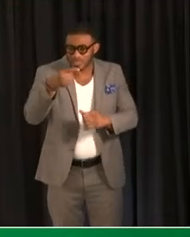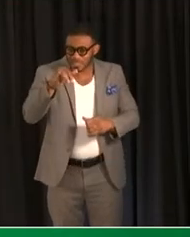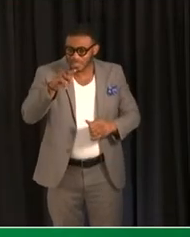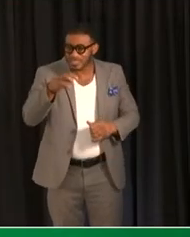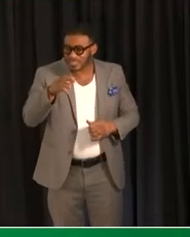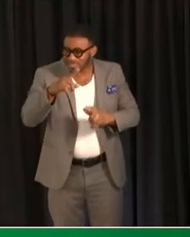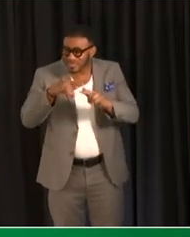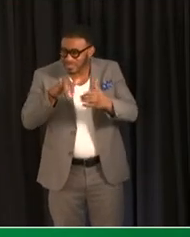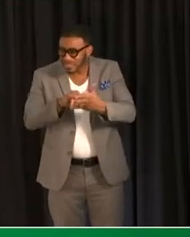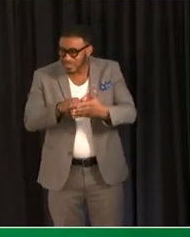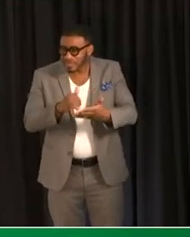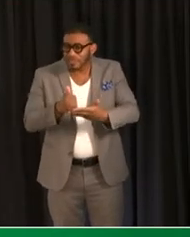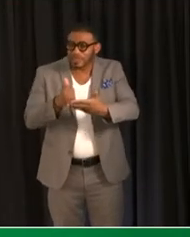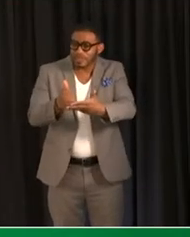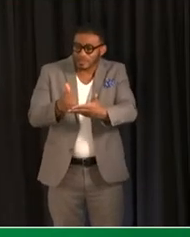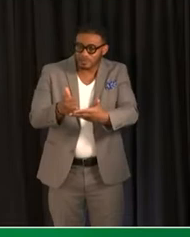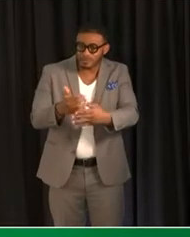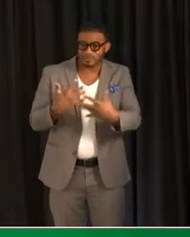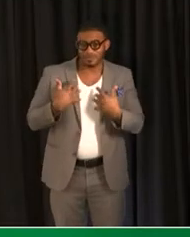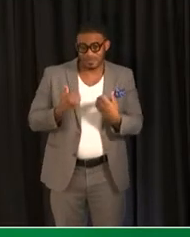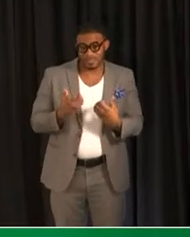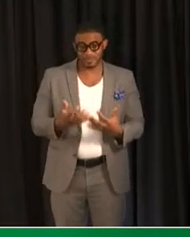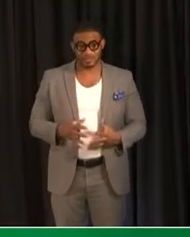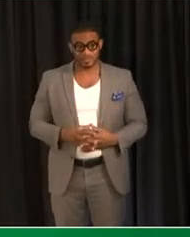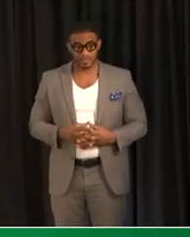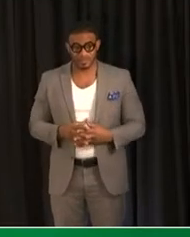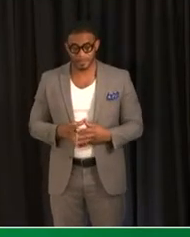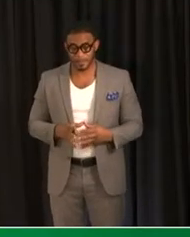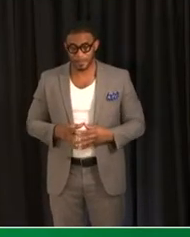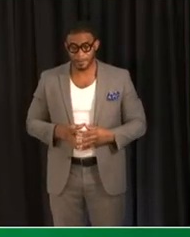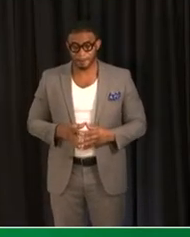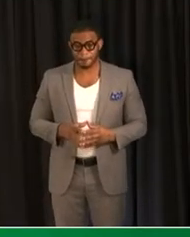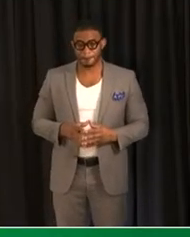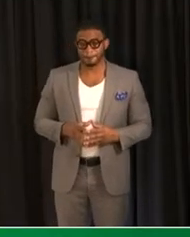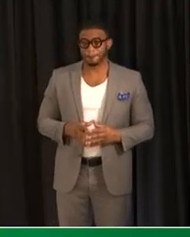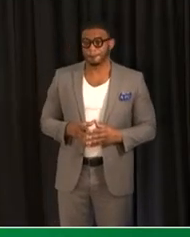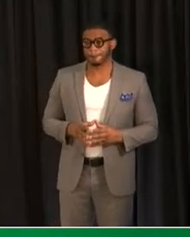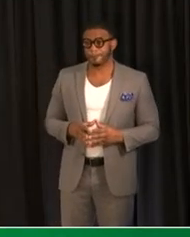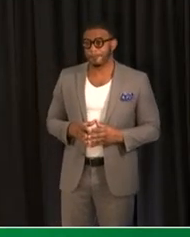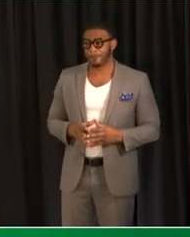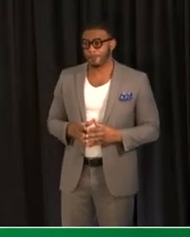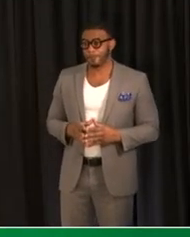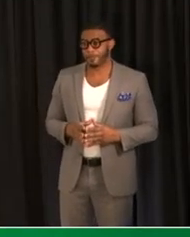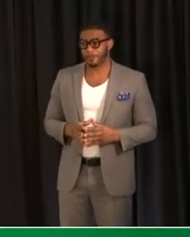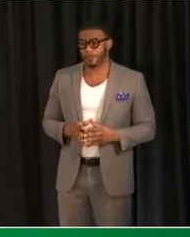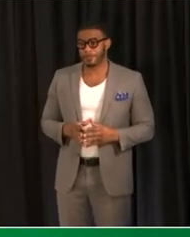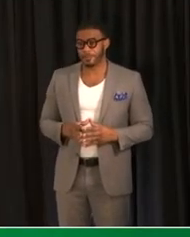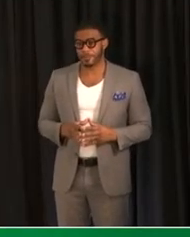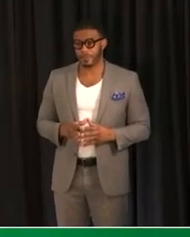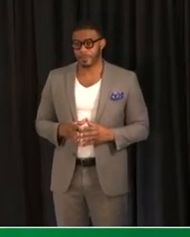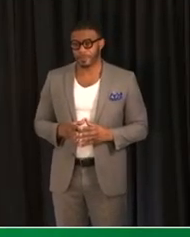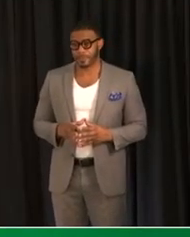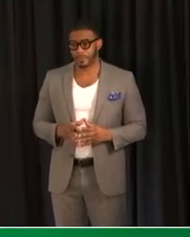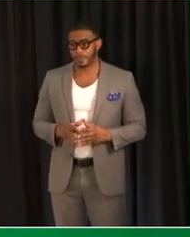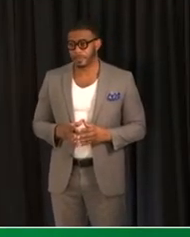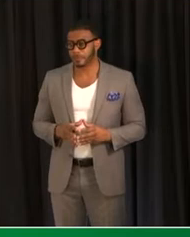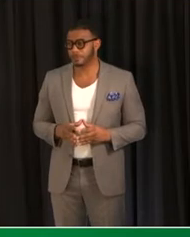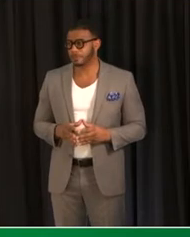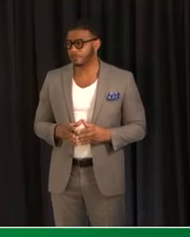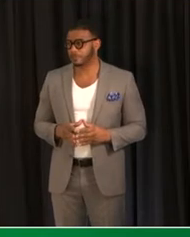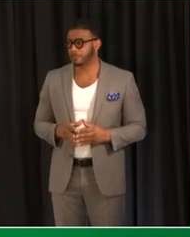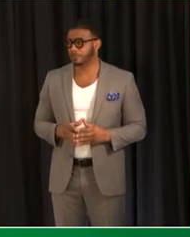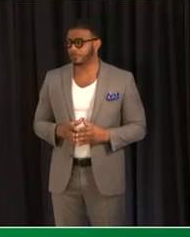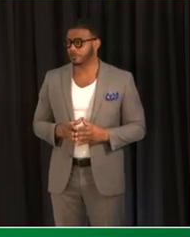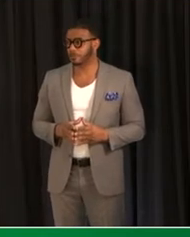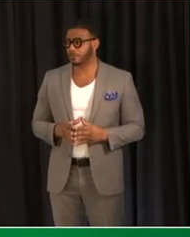ginger teas and things like that to help us. Cuando ya pudimos dejar que entraran más personas y que ya